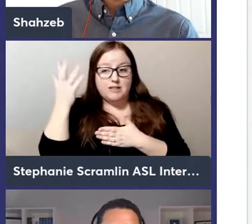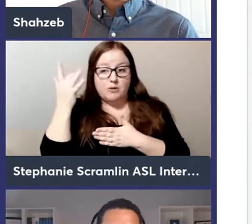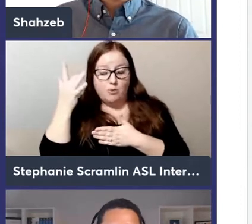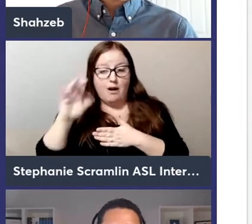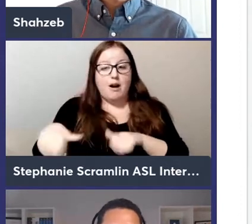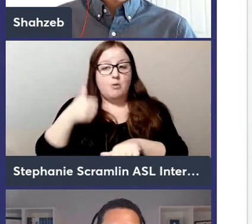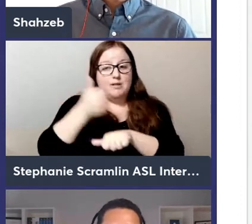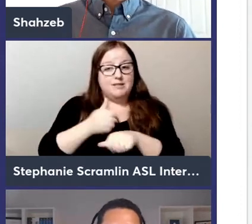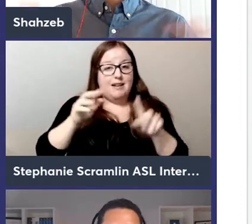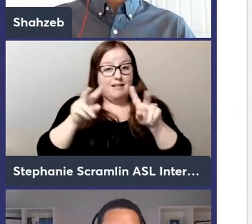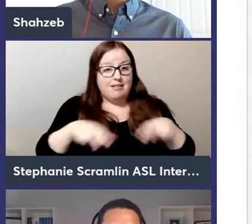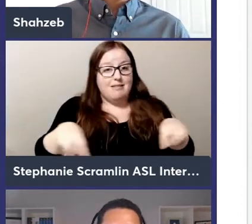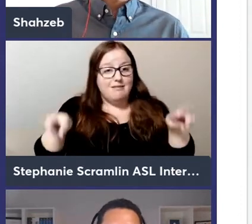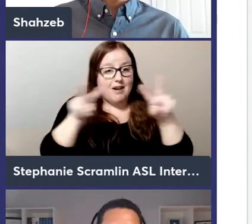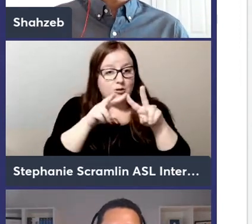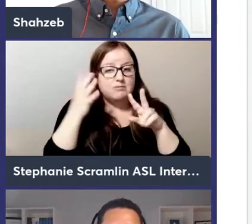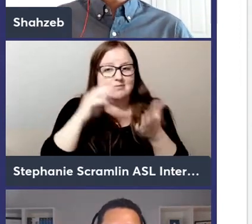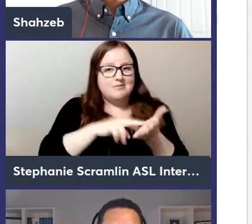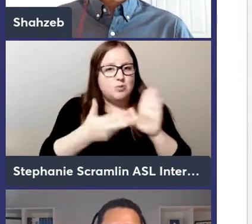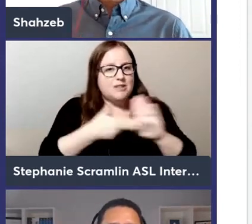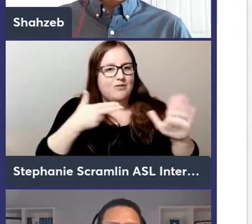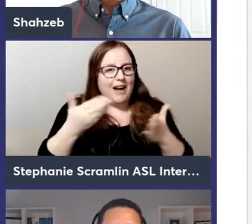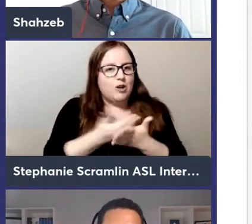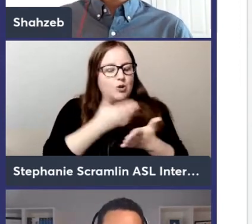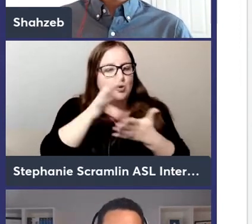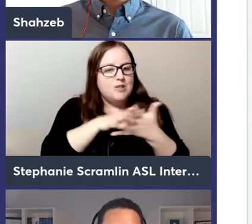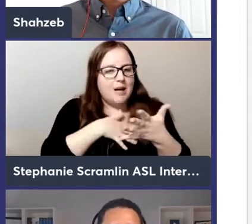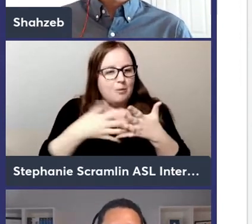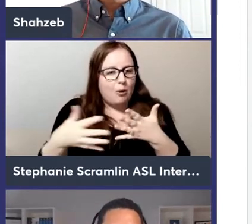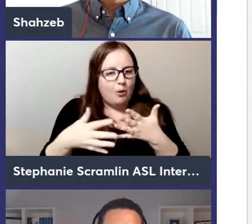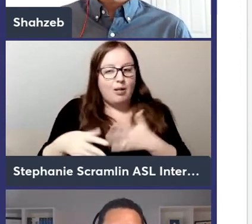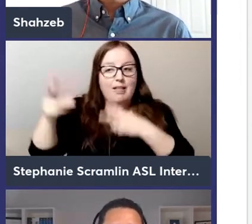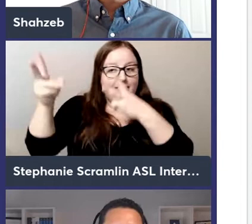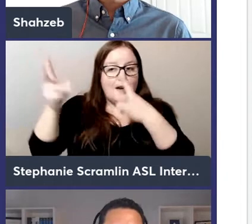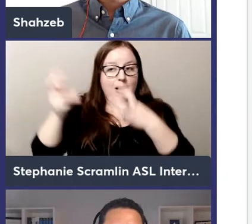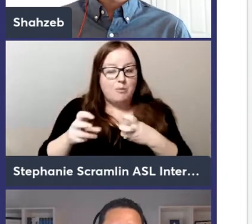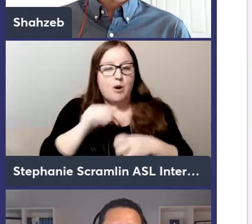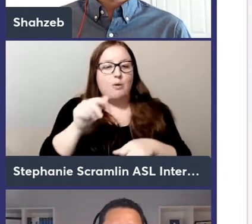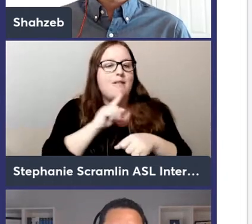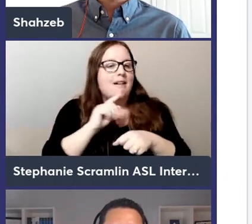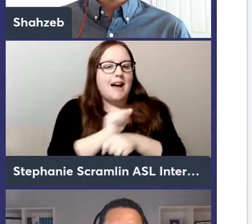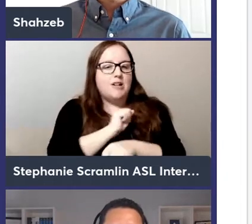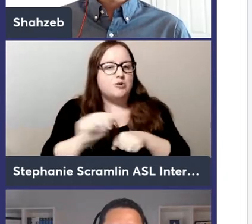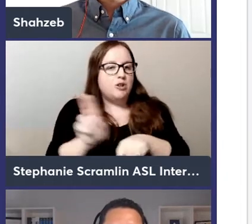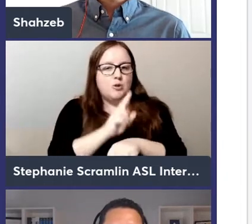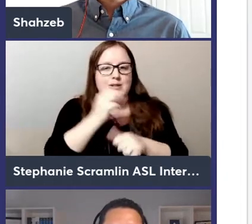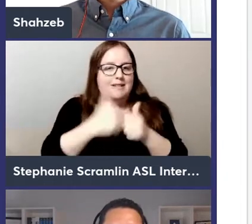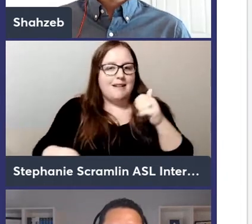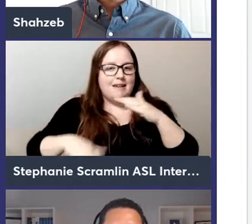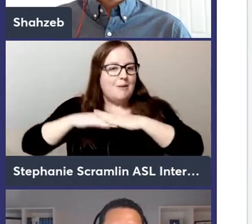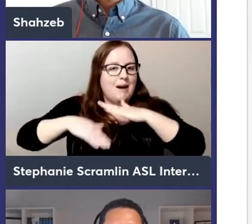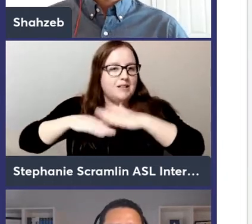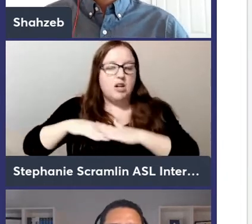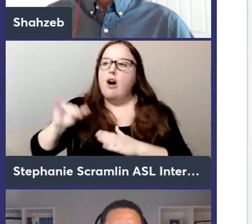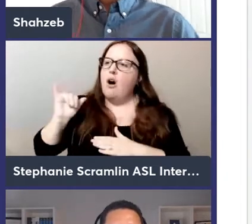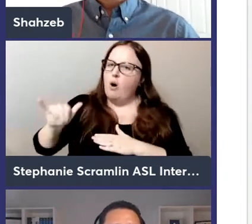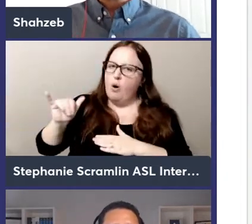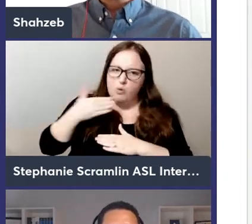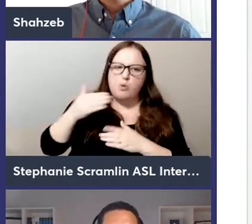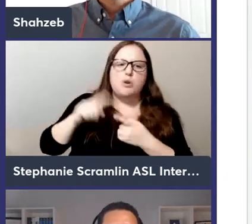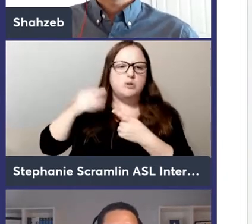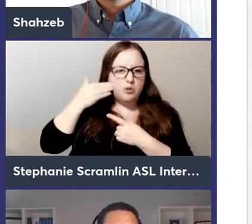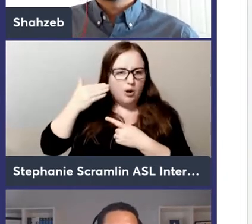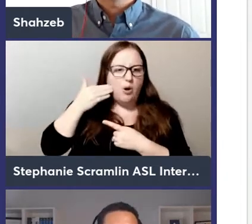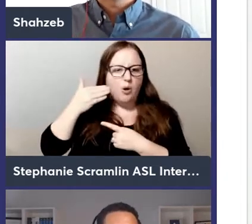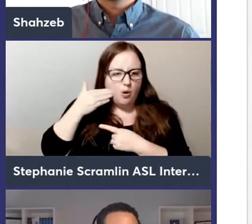values here is because we're defining a new table. The import is not actually going to use any of this capacity. Oh, that's good to know. Okay. Yeah.